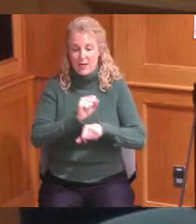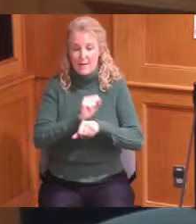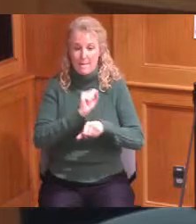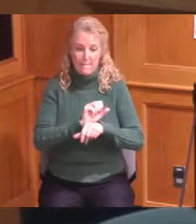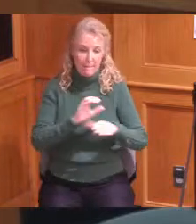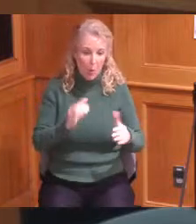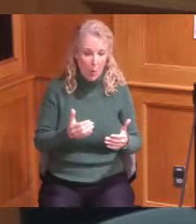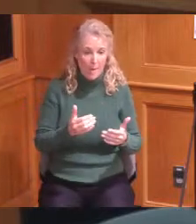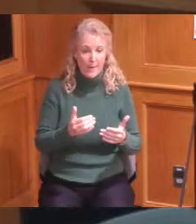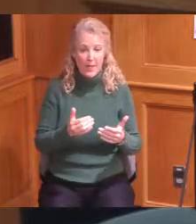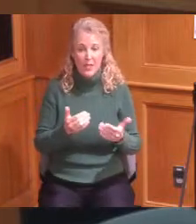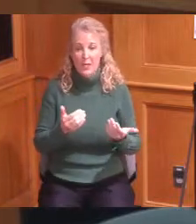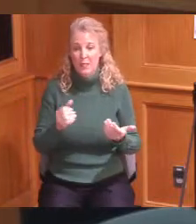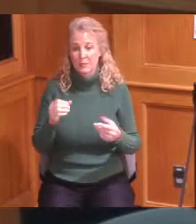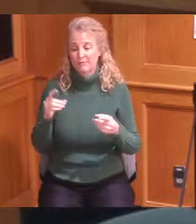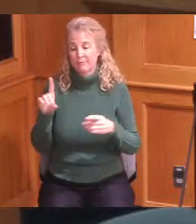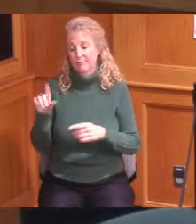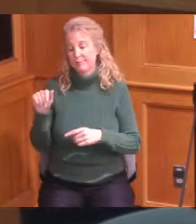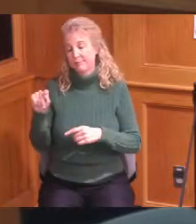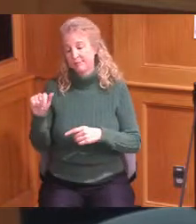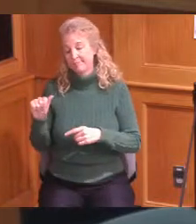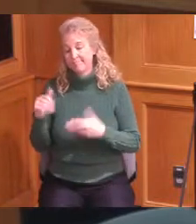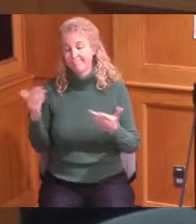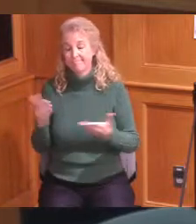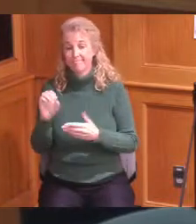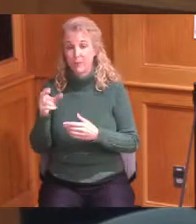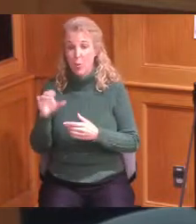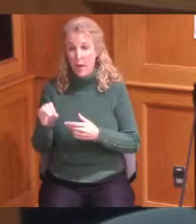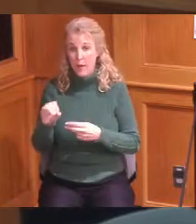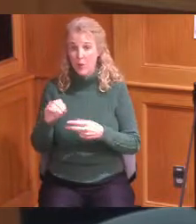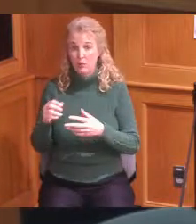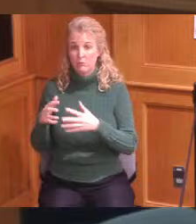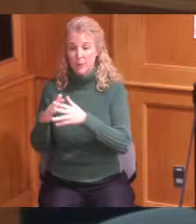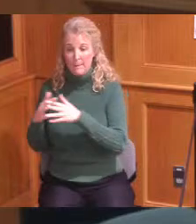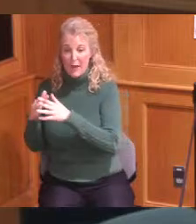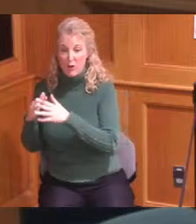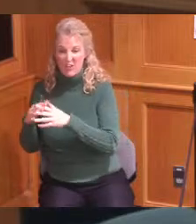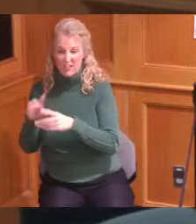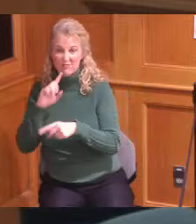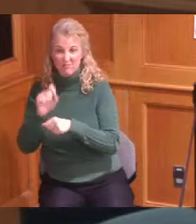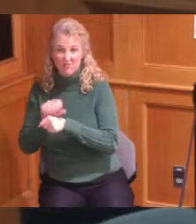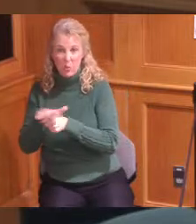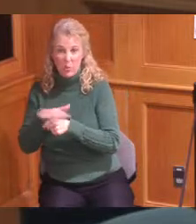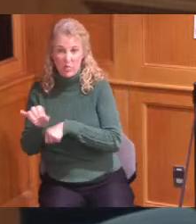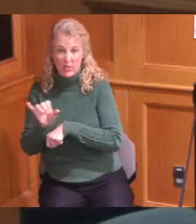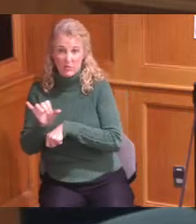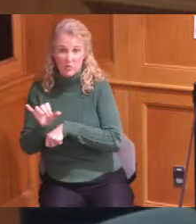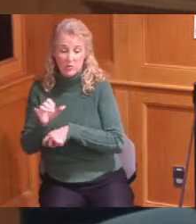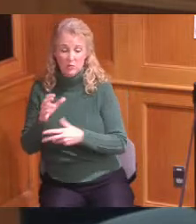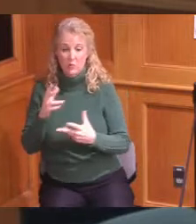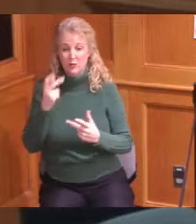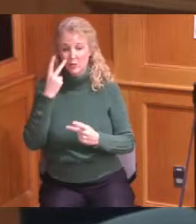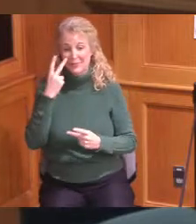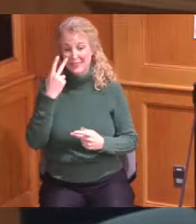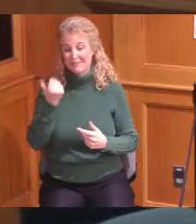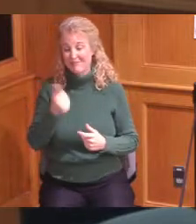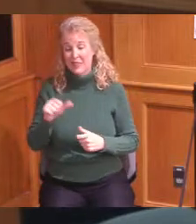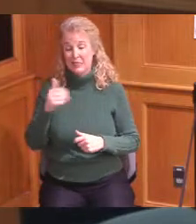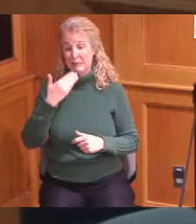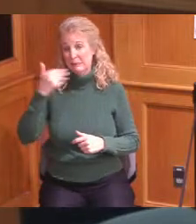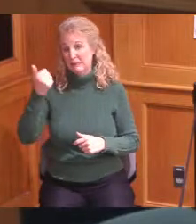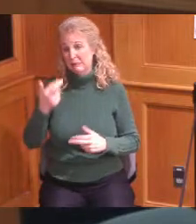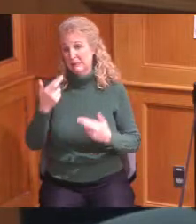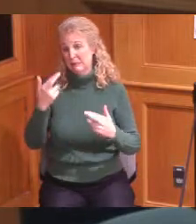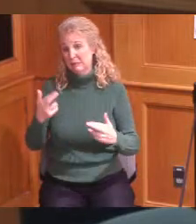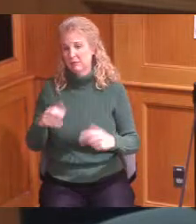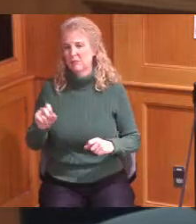what we're seeing in Ohio and nationally, and if there are any recommendations that can be made to better fit for Hamilton County. Okay. And